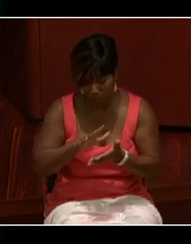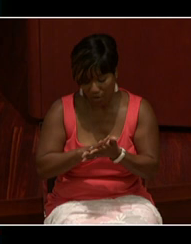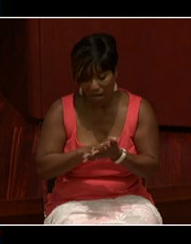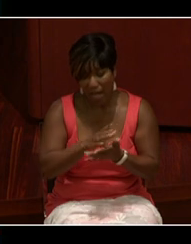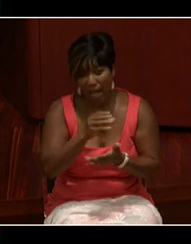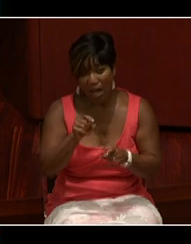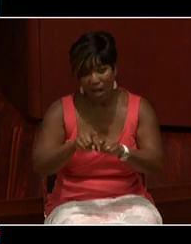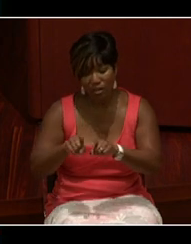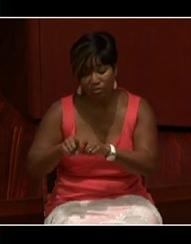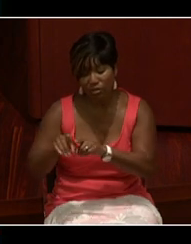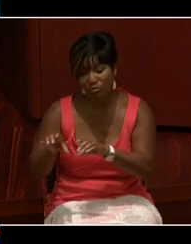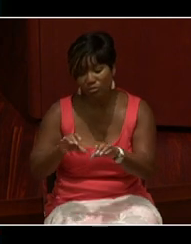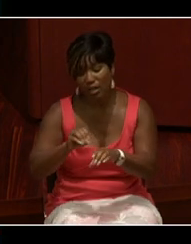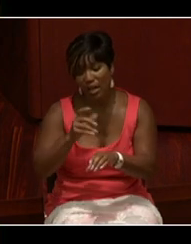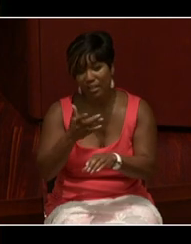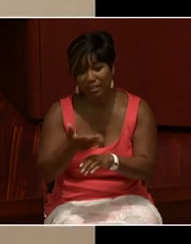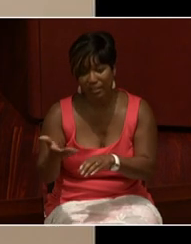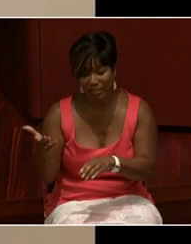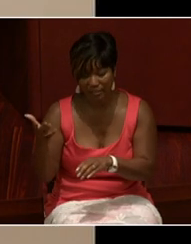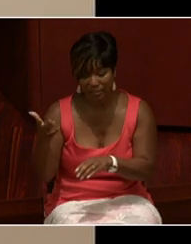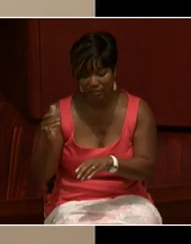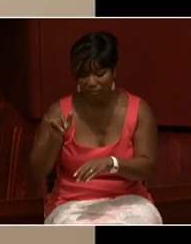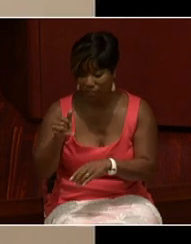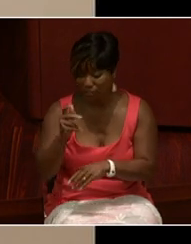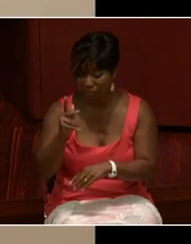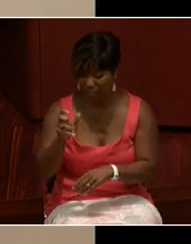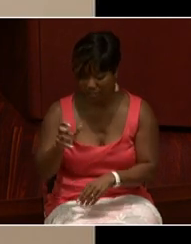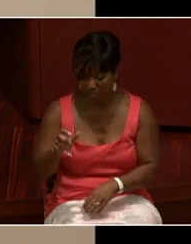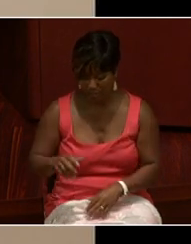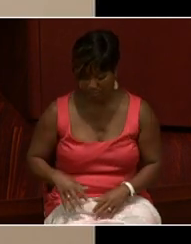miscellaneous duties. Jake?